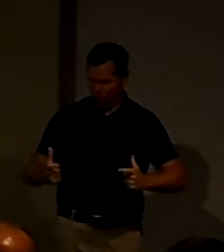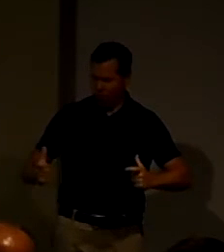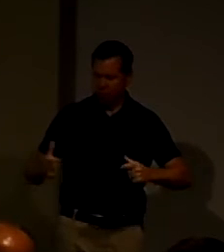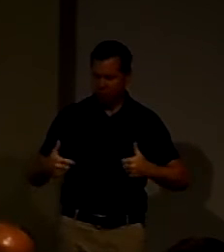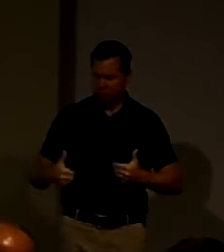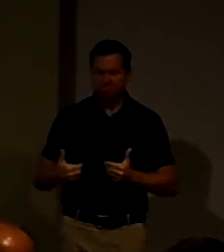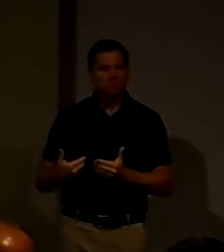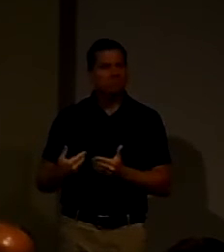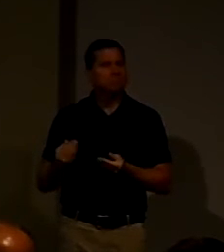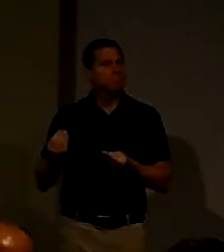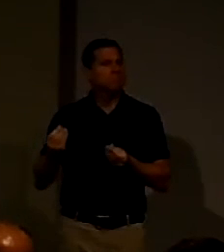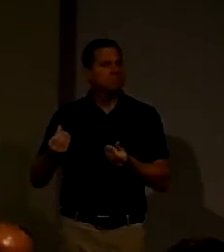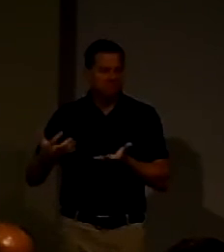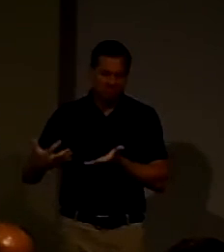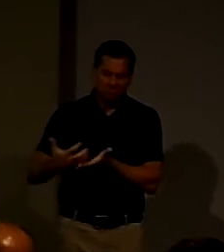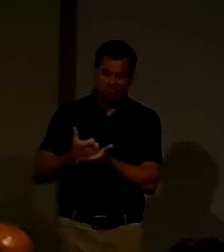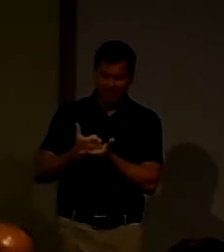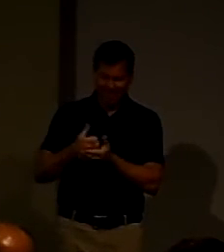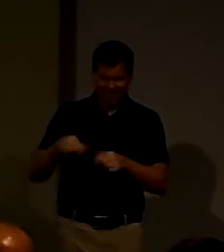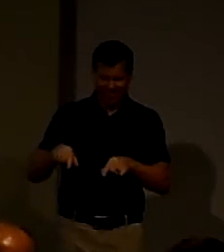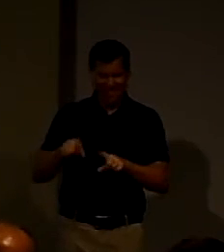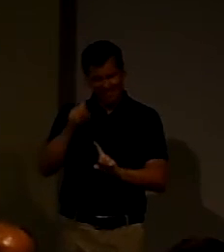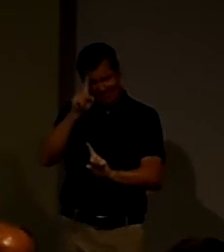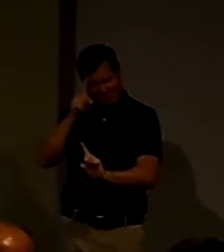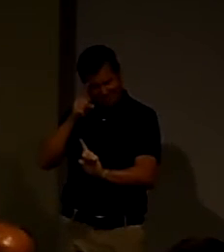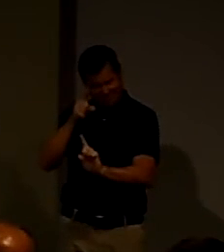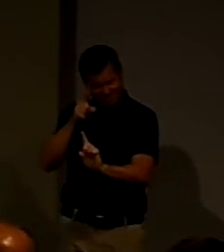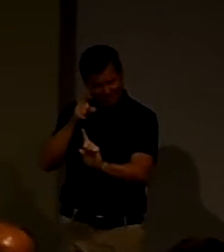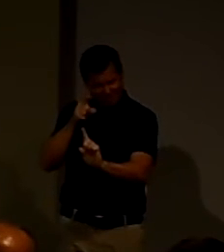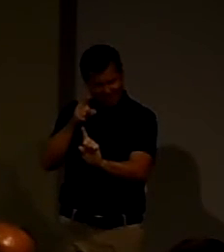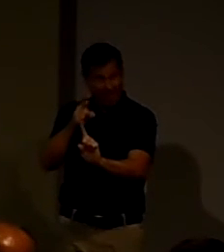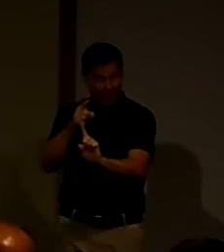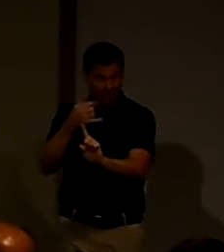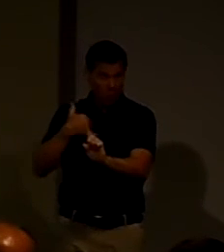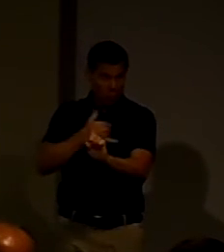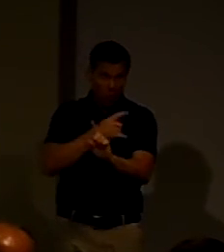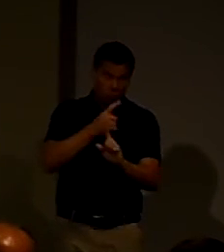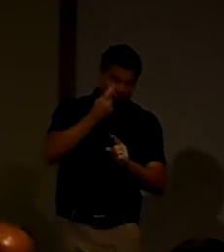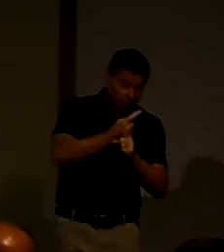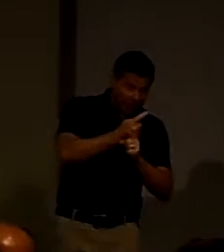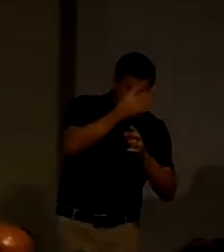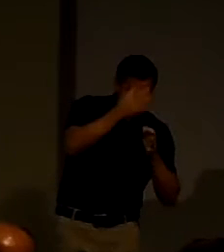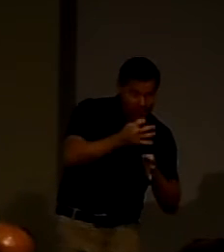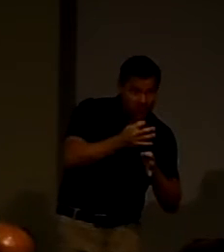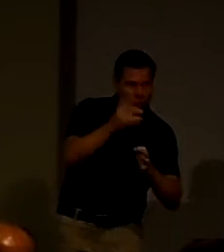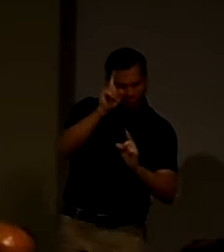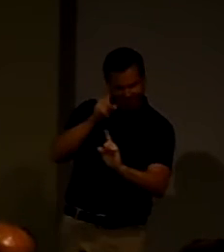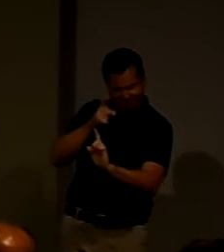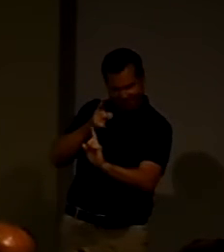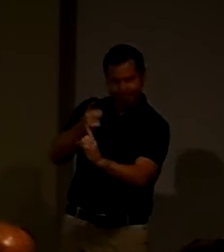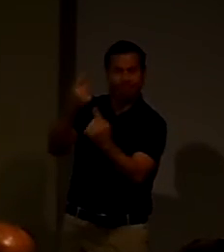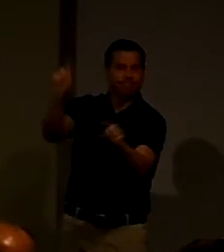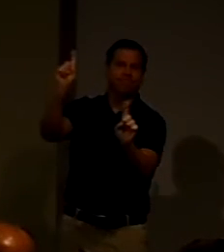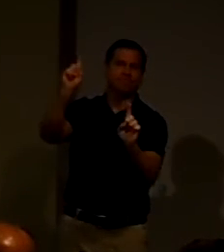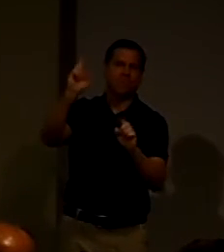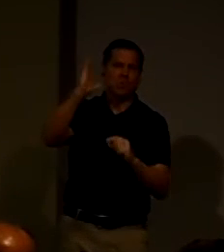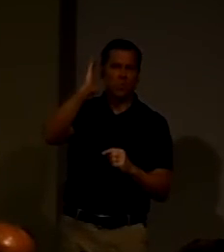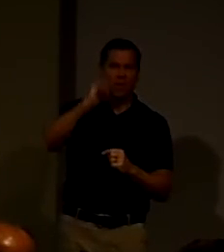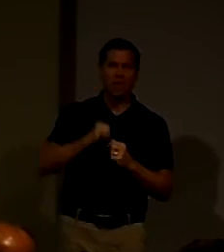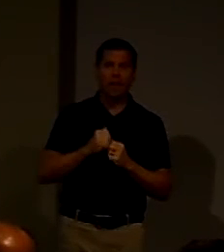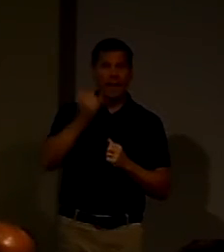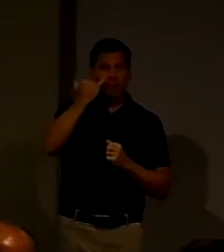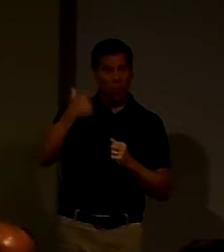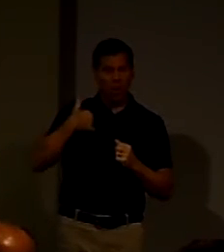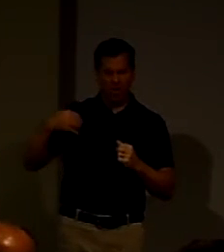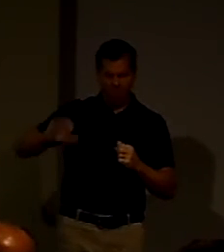you know, that path is laid out. That path, that is the default mode if we make the right decisions now and if just